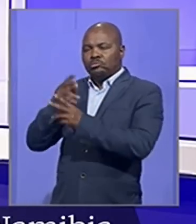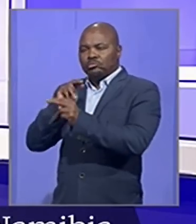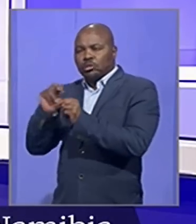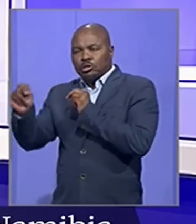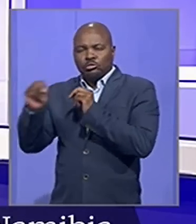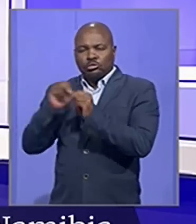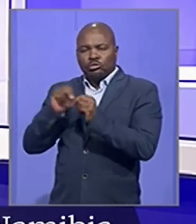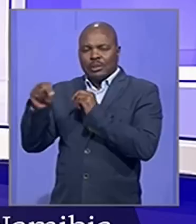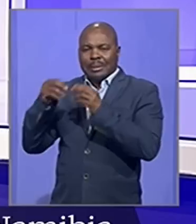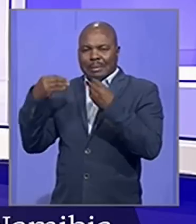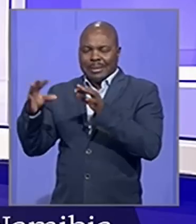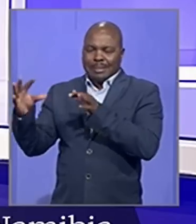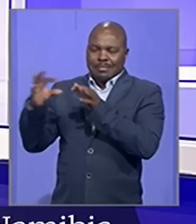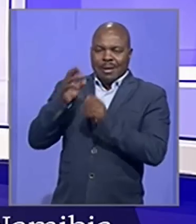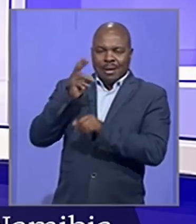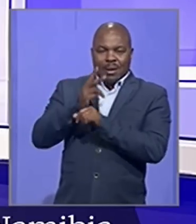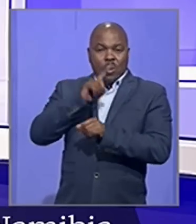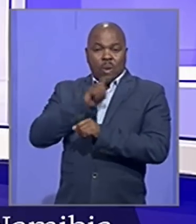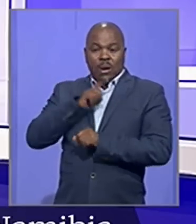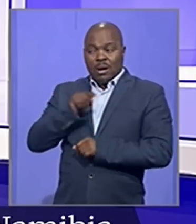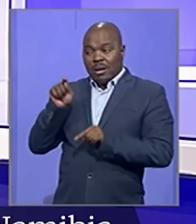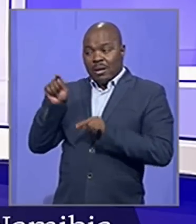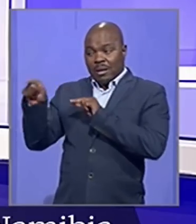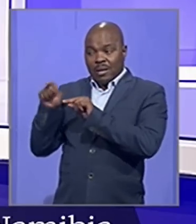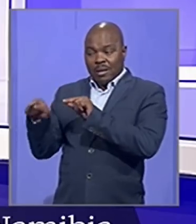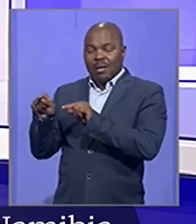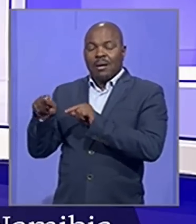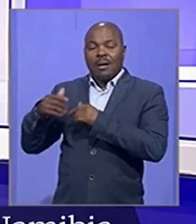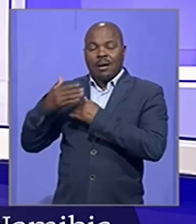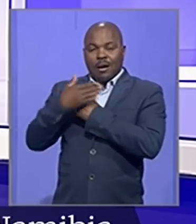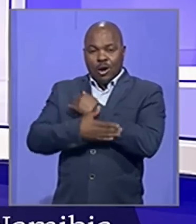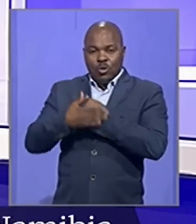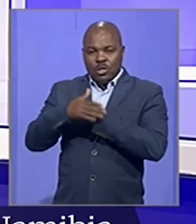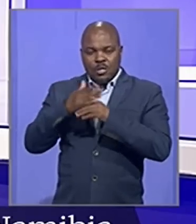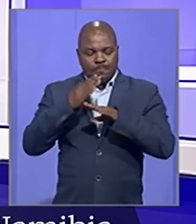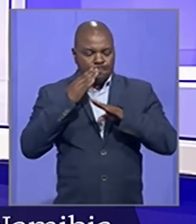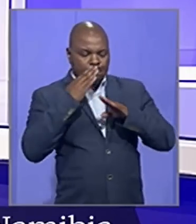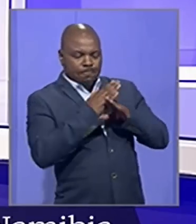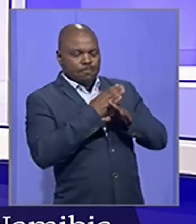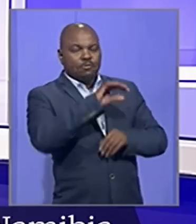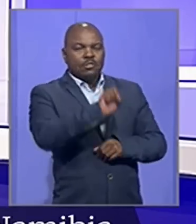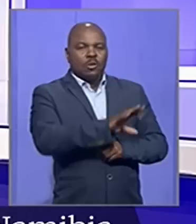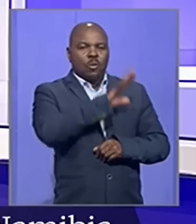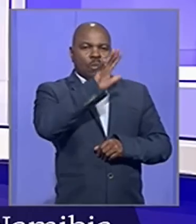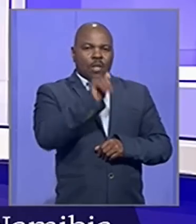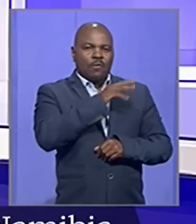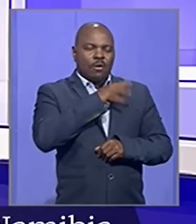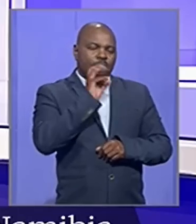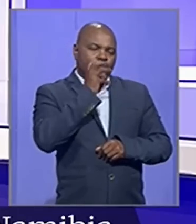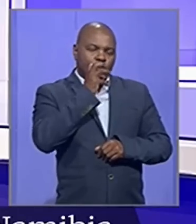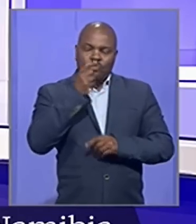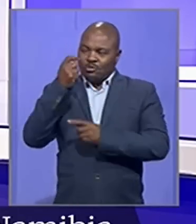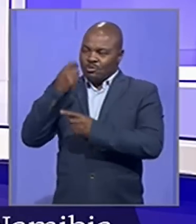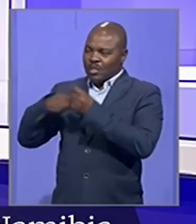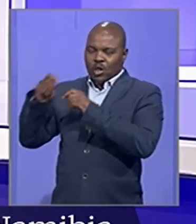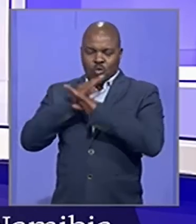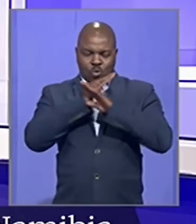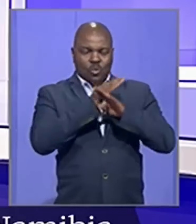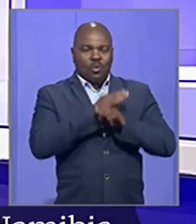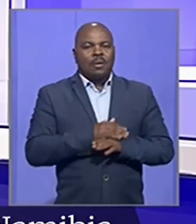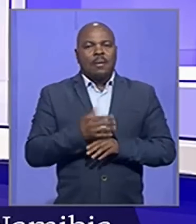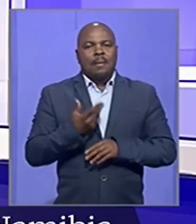morago ga gore dinaga tše ka bobedi di tsebiše kiletšo ya thumelontle ya ditšweletšwa tša ka monogae. Tona ya